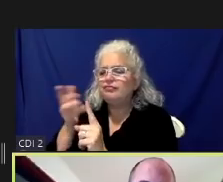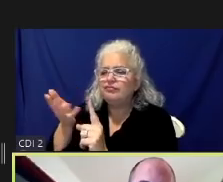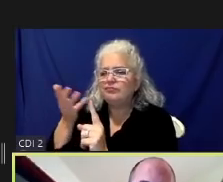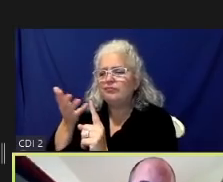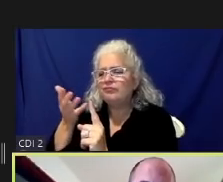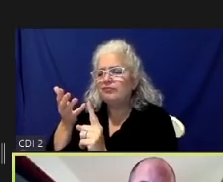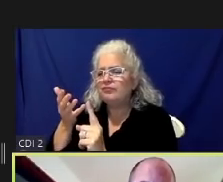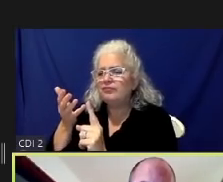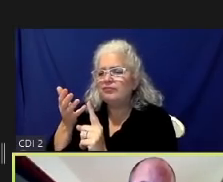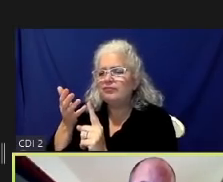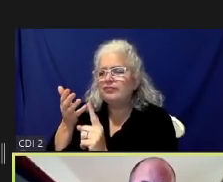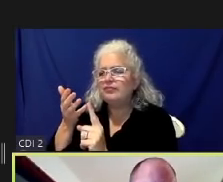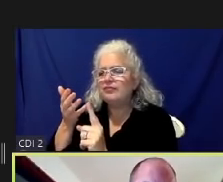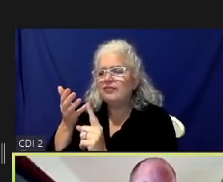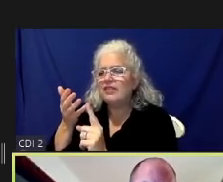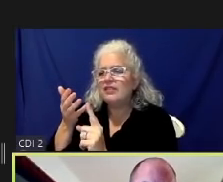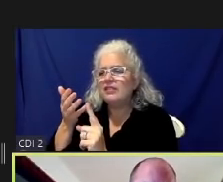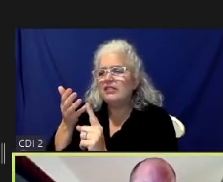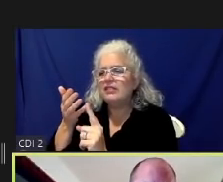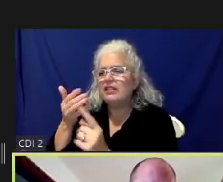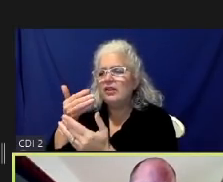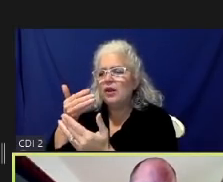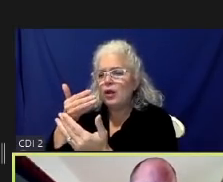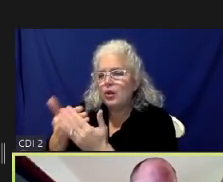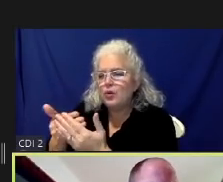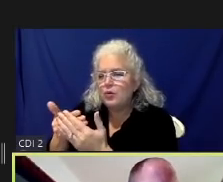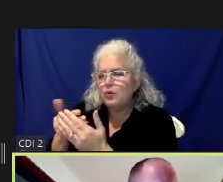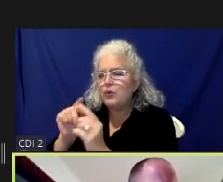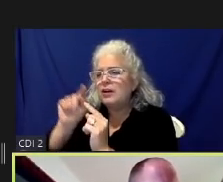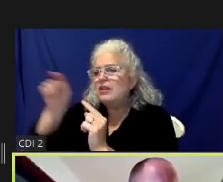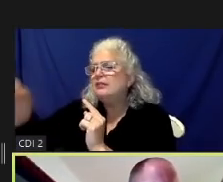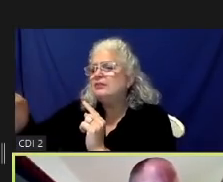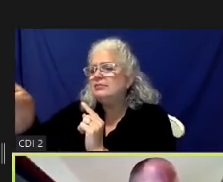accessing that area, because we